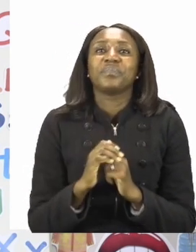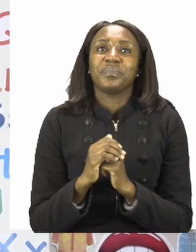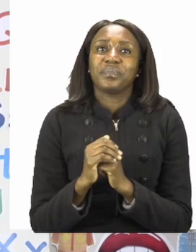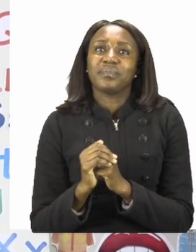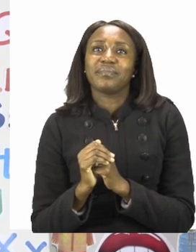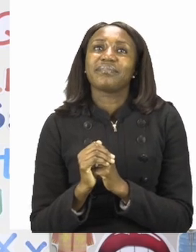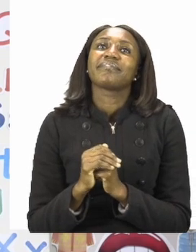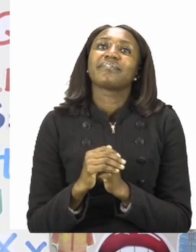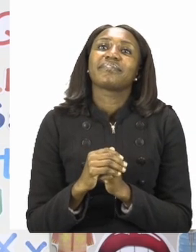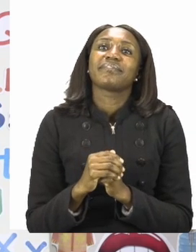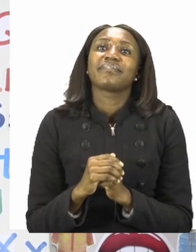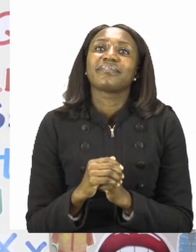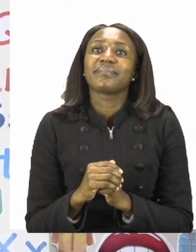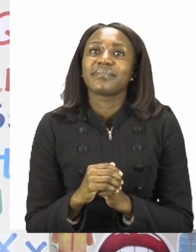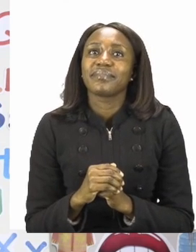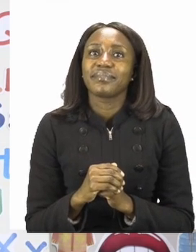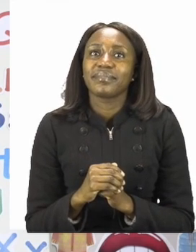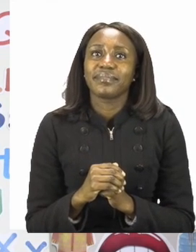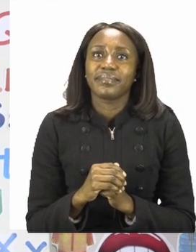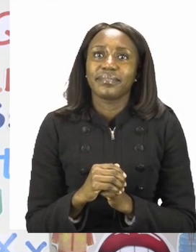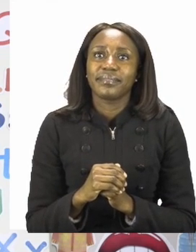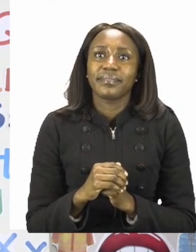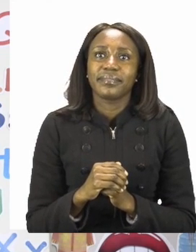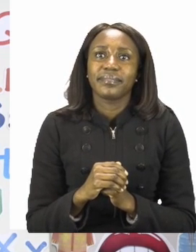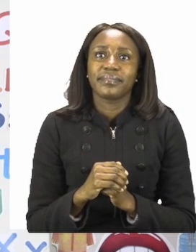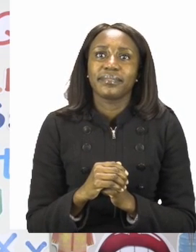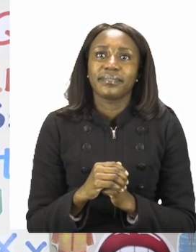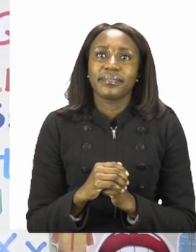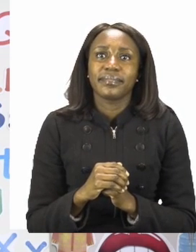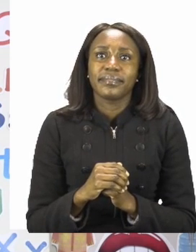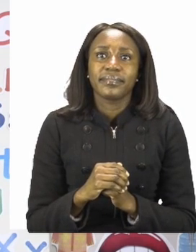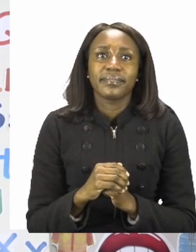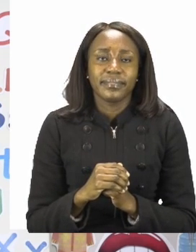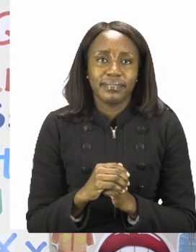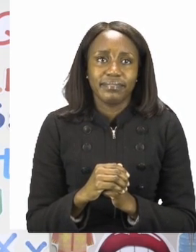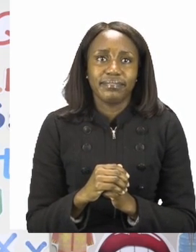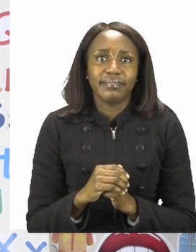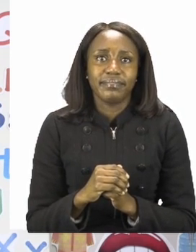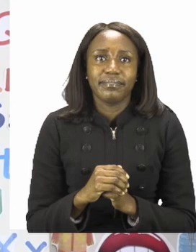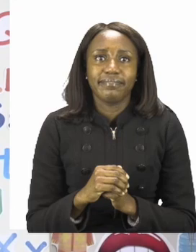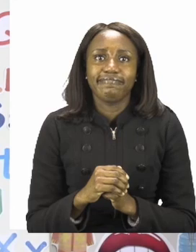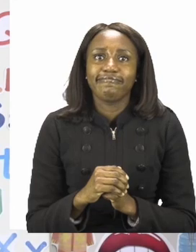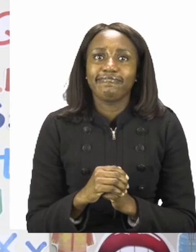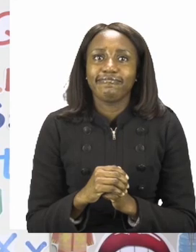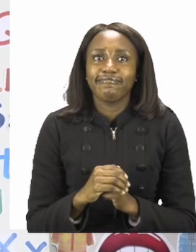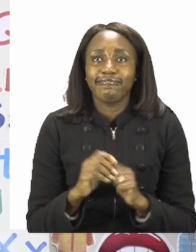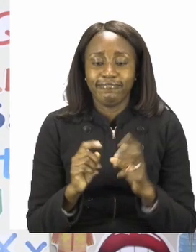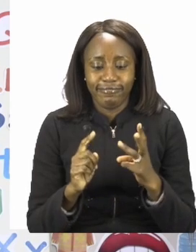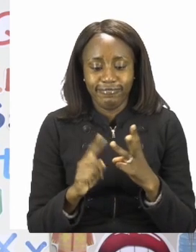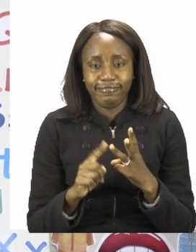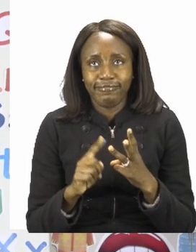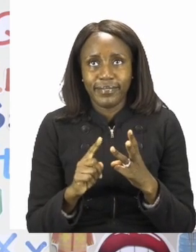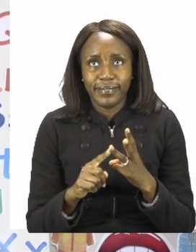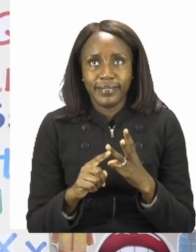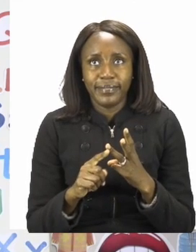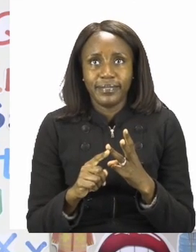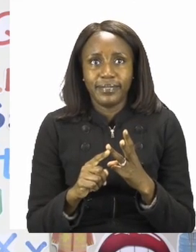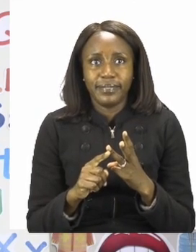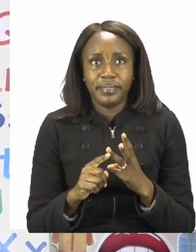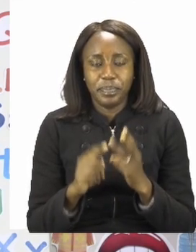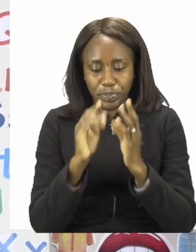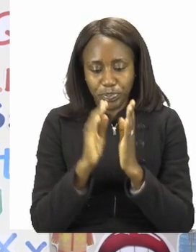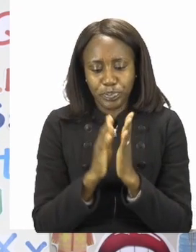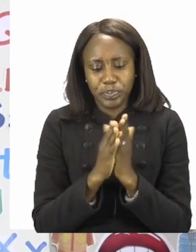whistle. Thank you, Mr. Whistle. You can also go back quietly on the table. The next thing that we're going to test